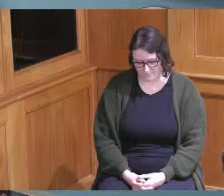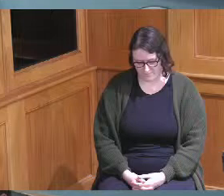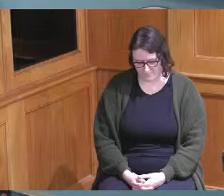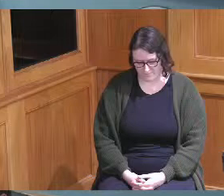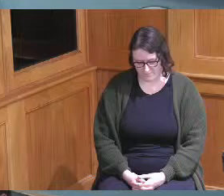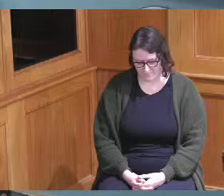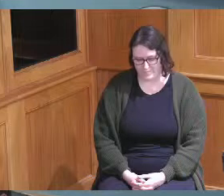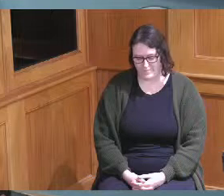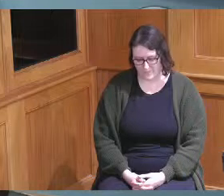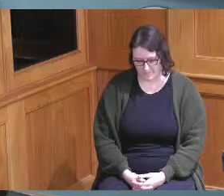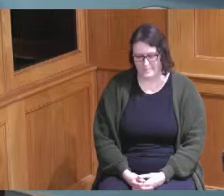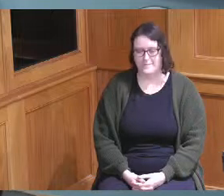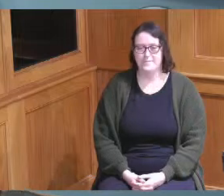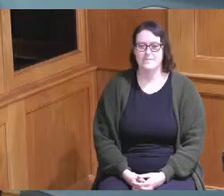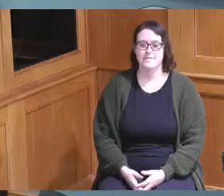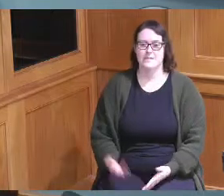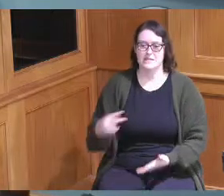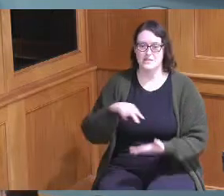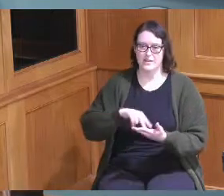Amen.